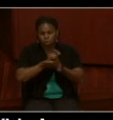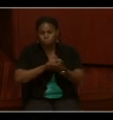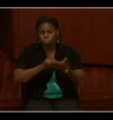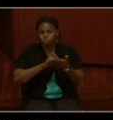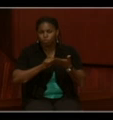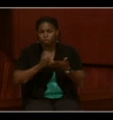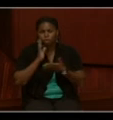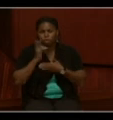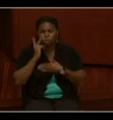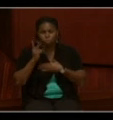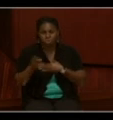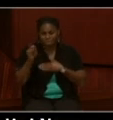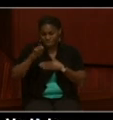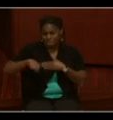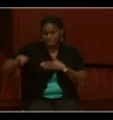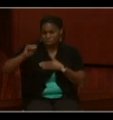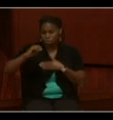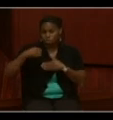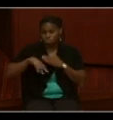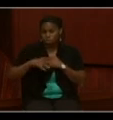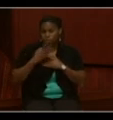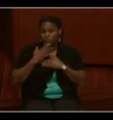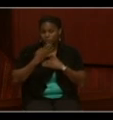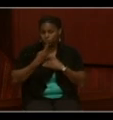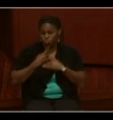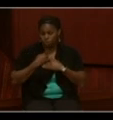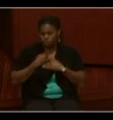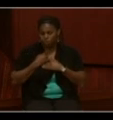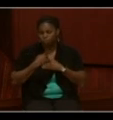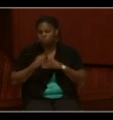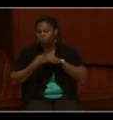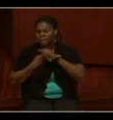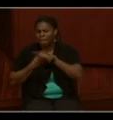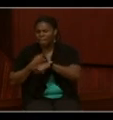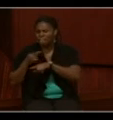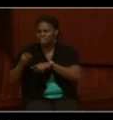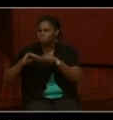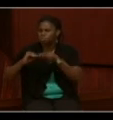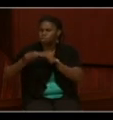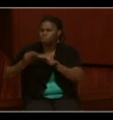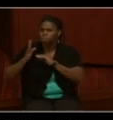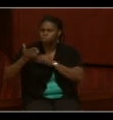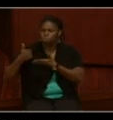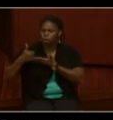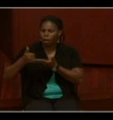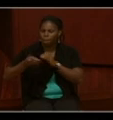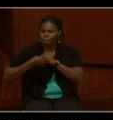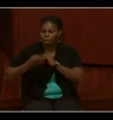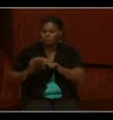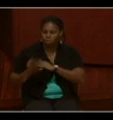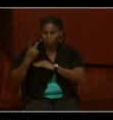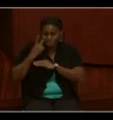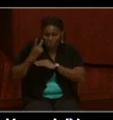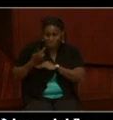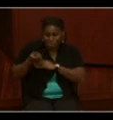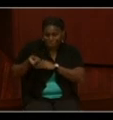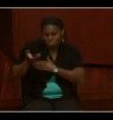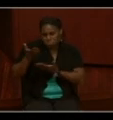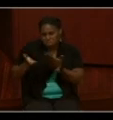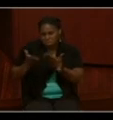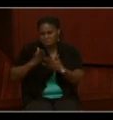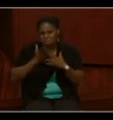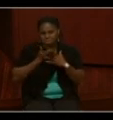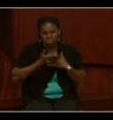these circled here in red. And these case file numbers will help an archivist see whether there may be a file